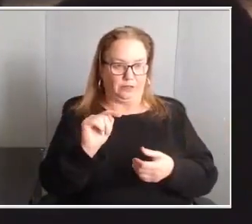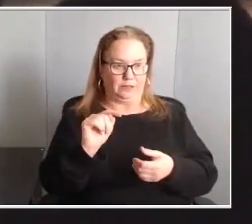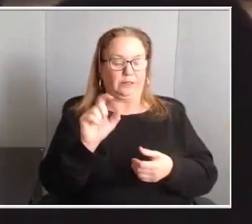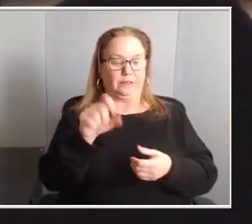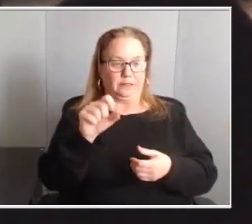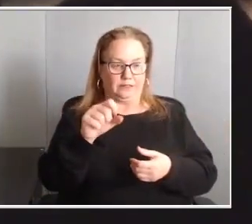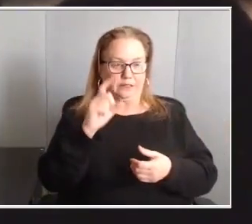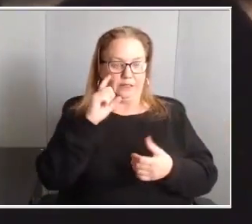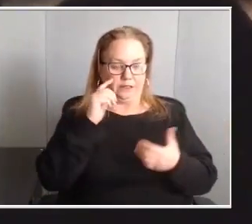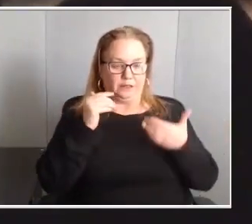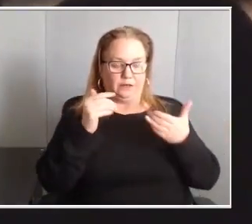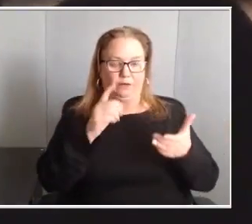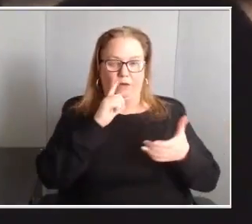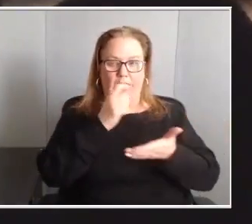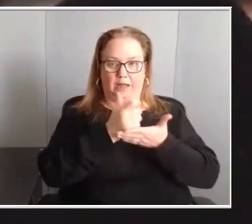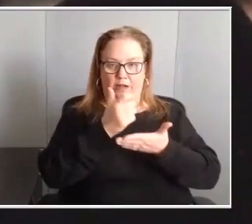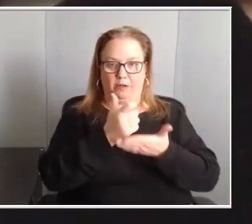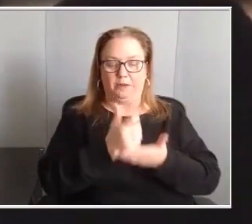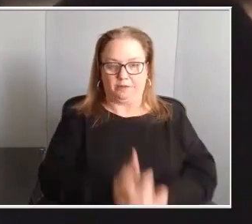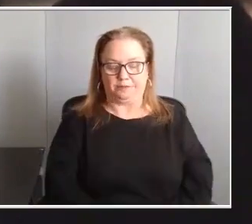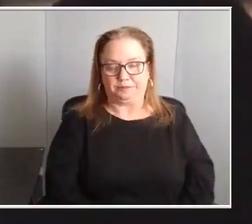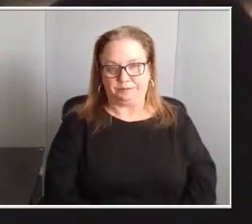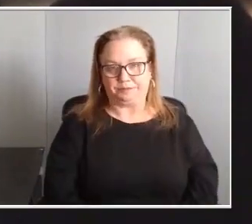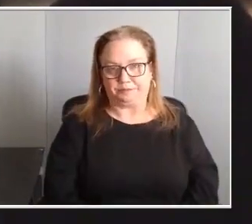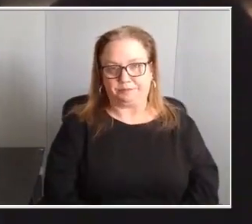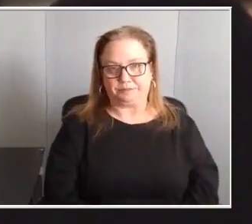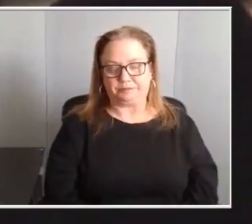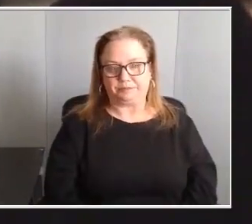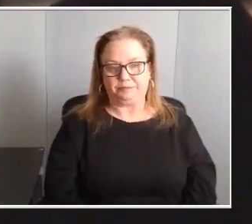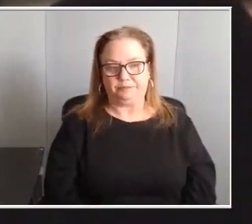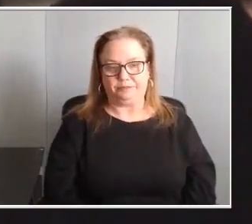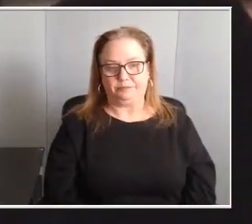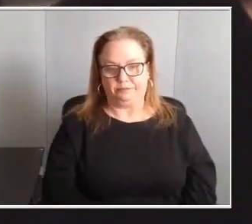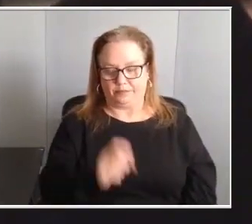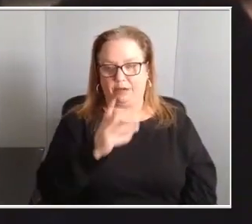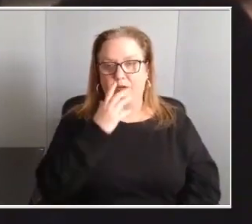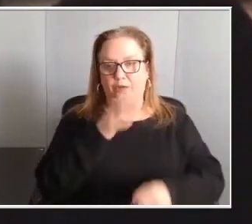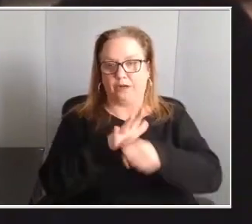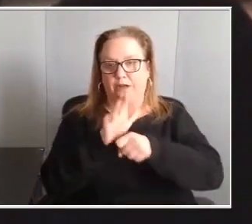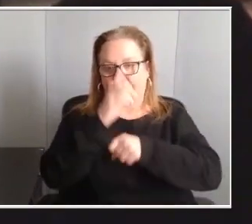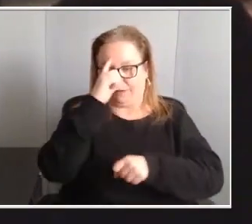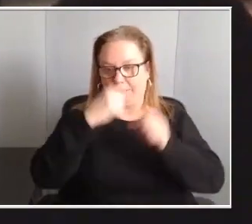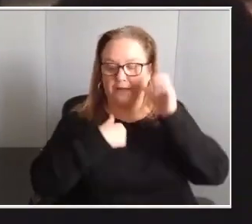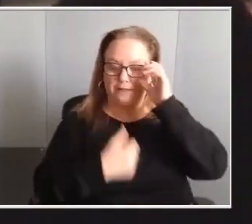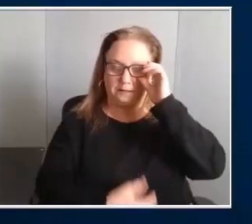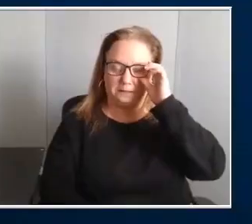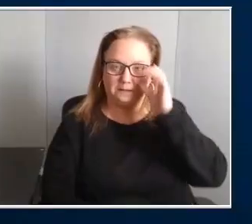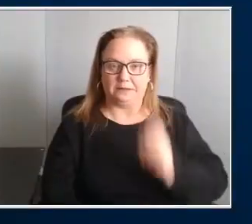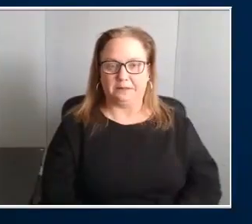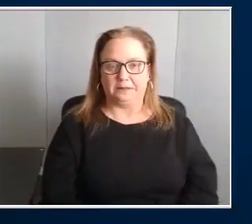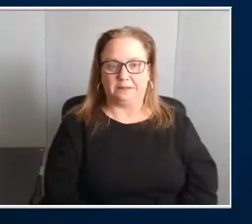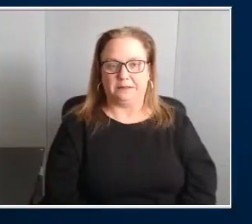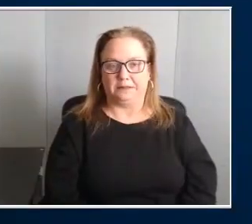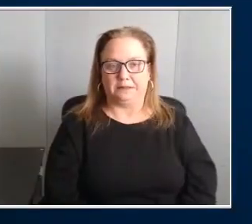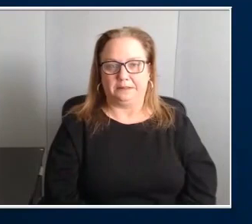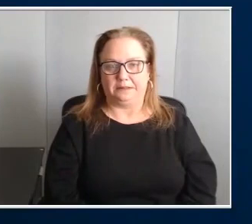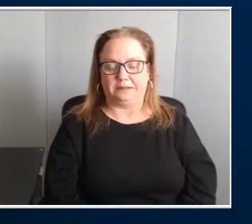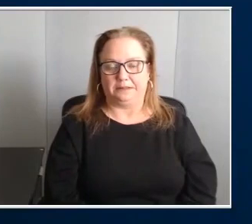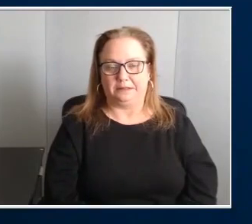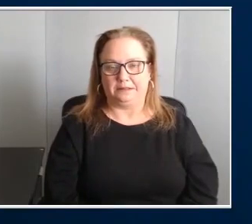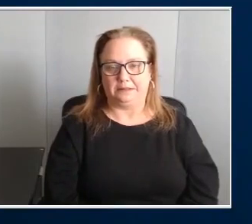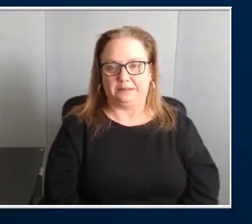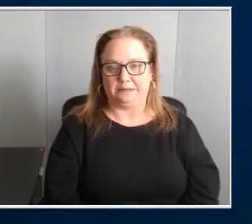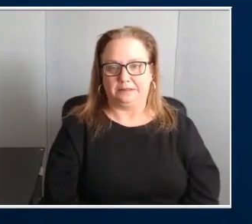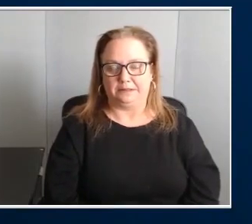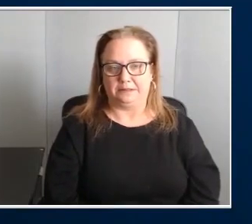said, yes, I think it'll really help you. So, okay, that's good enough for me. let's do You it. know, I think